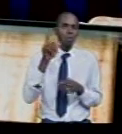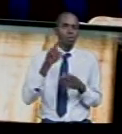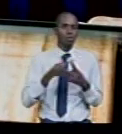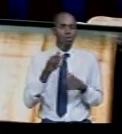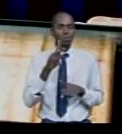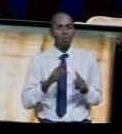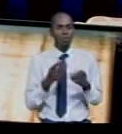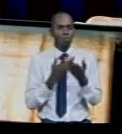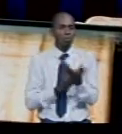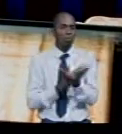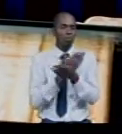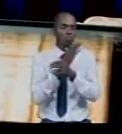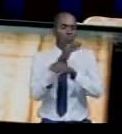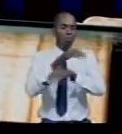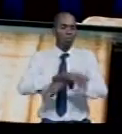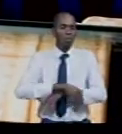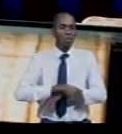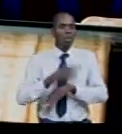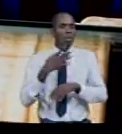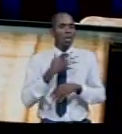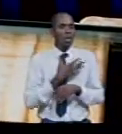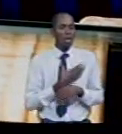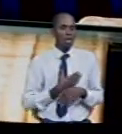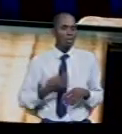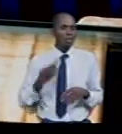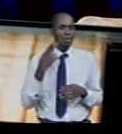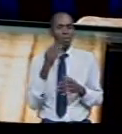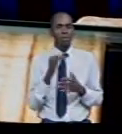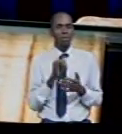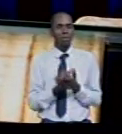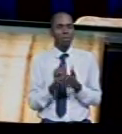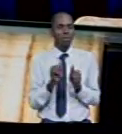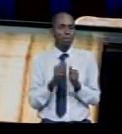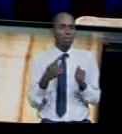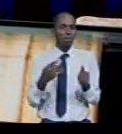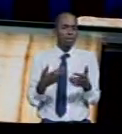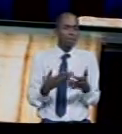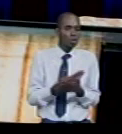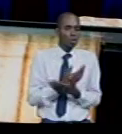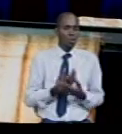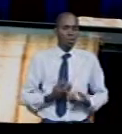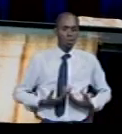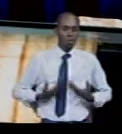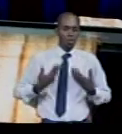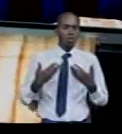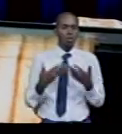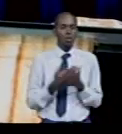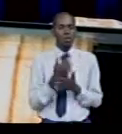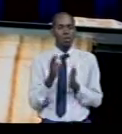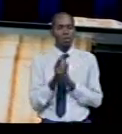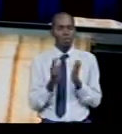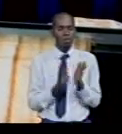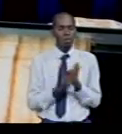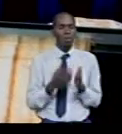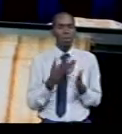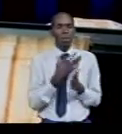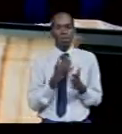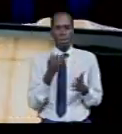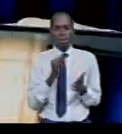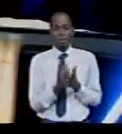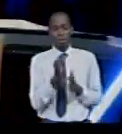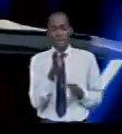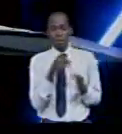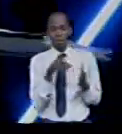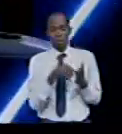With the new zeal, with the new love, and with the new commitment, the way he did it, he said, if this man continue